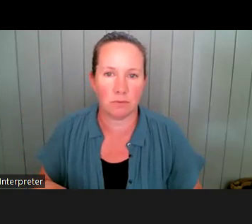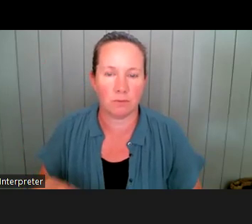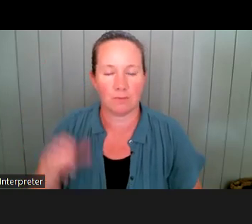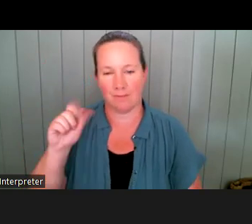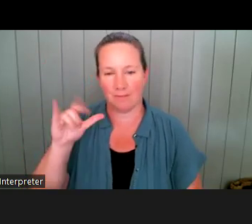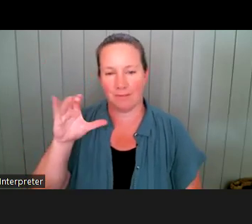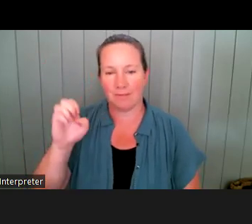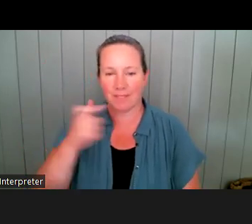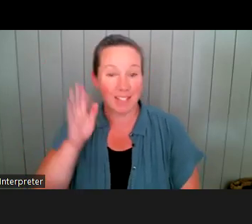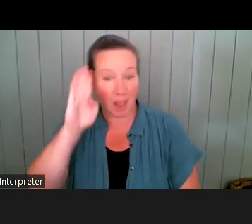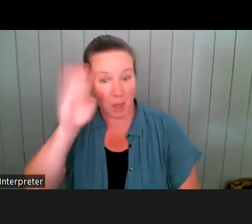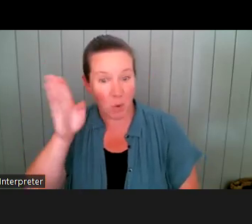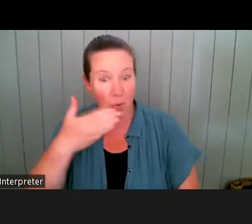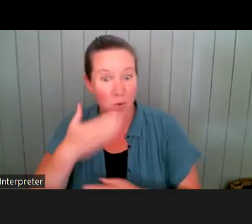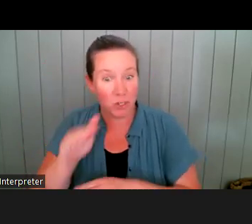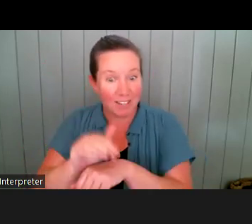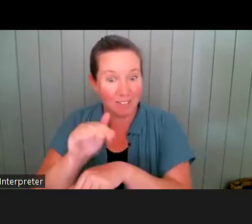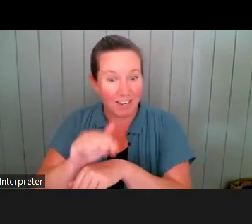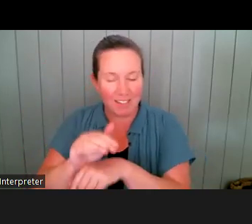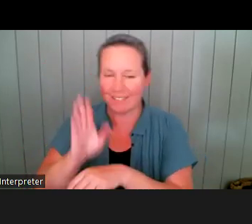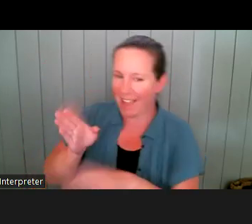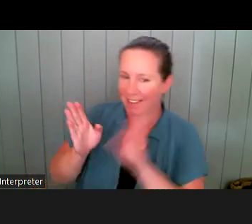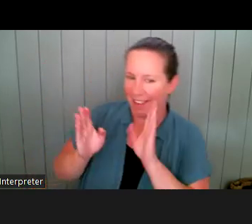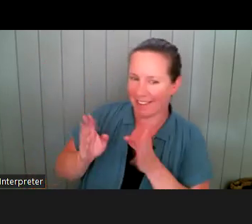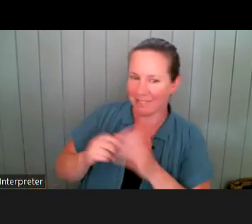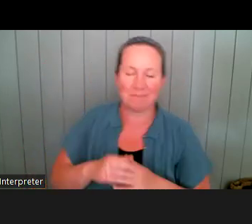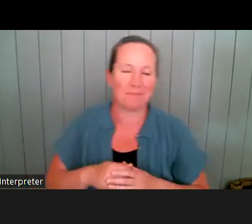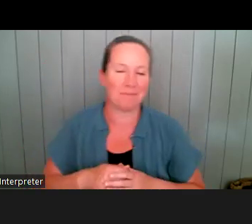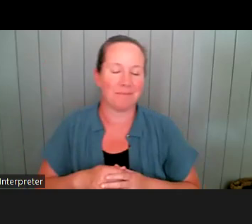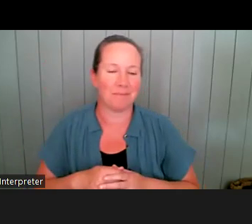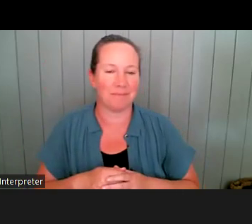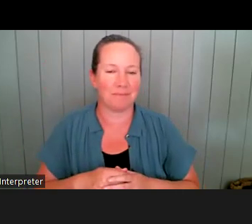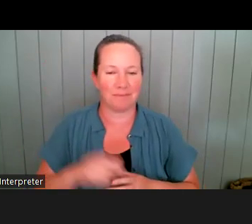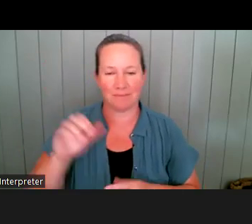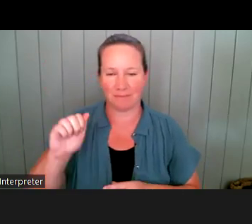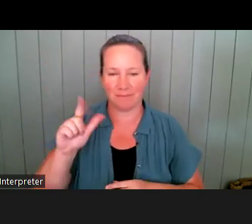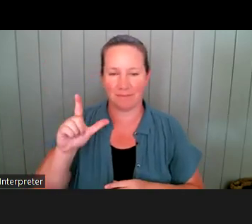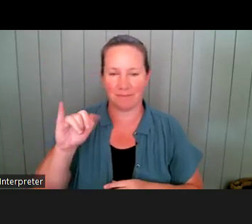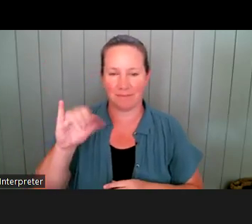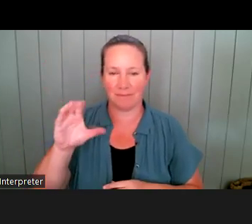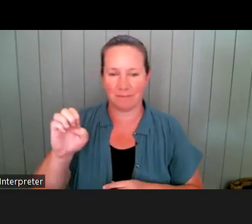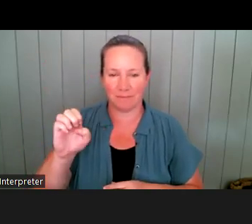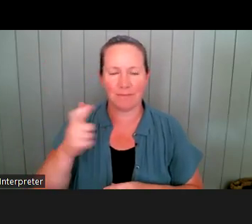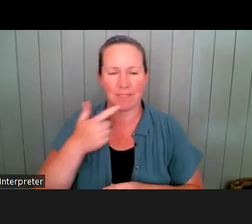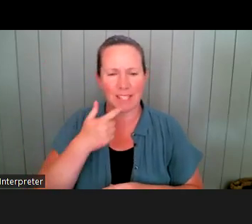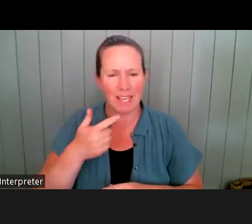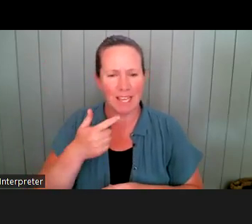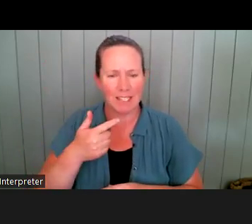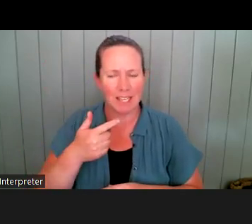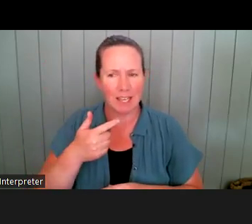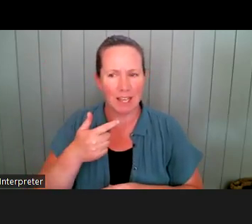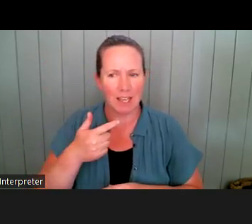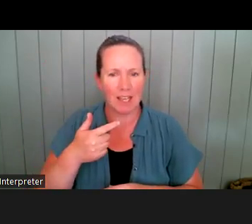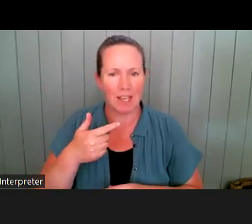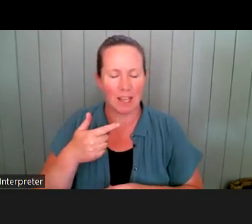Hello, good evening. Oh, hi, Hello. Alice. Hi. Um, I love the Zoom meeting, and I just want